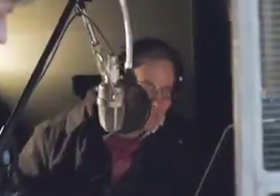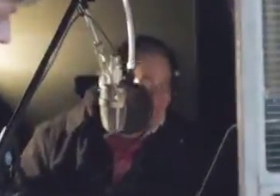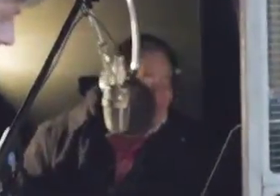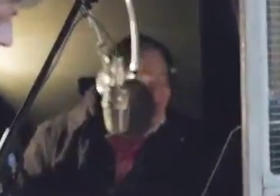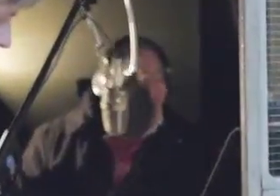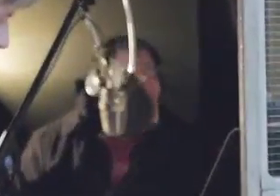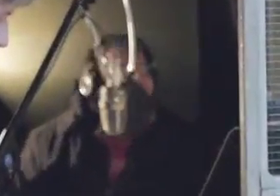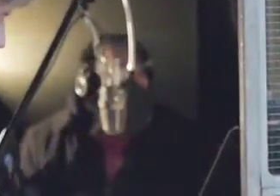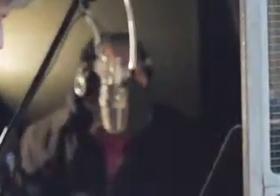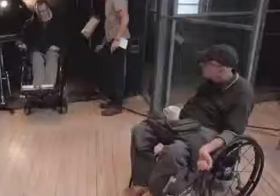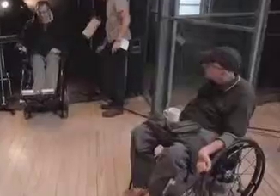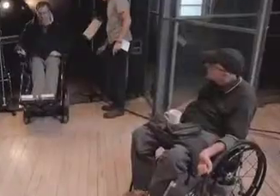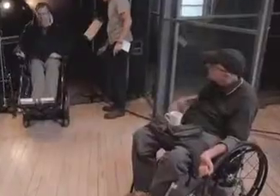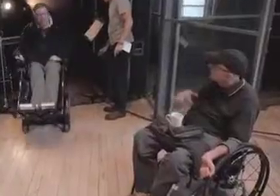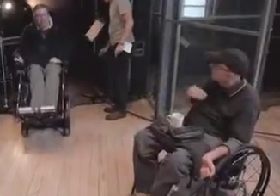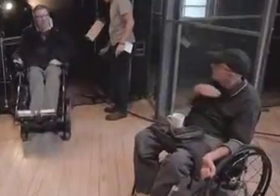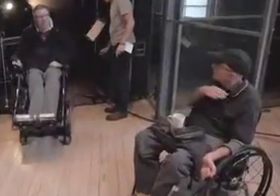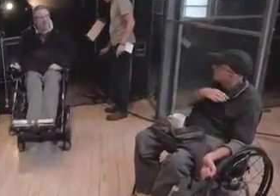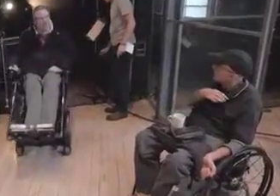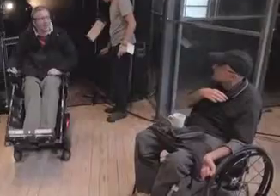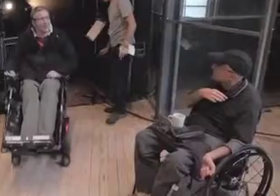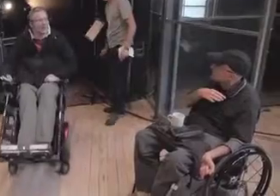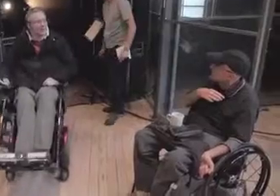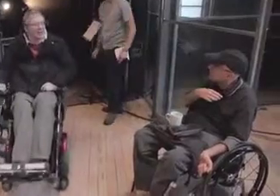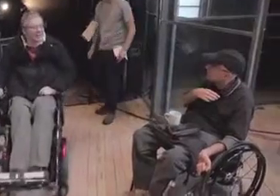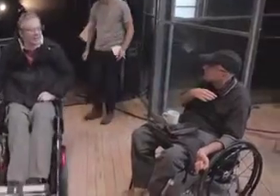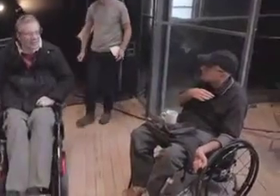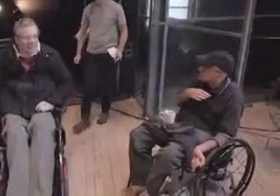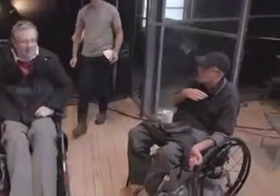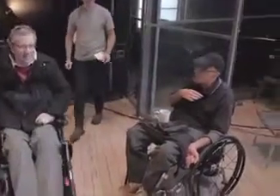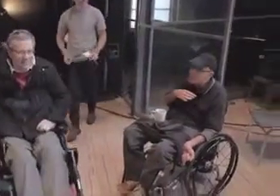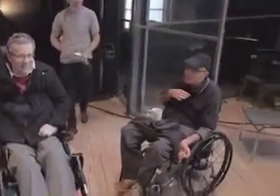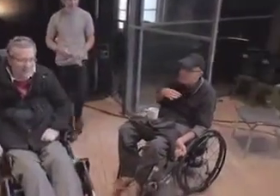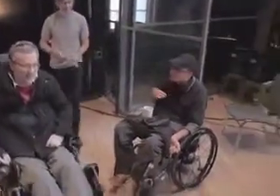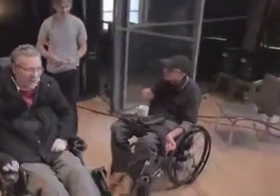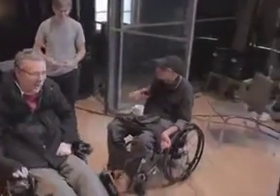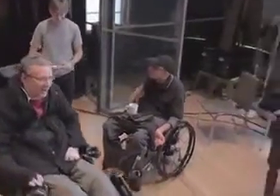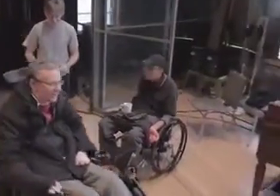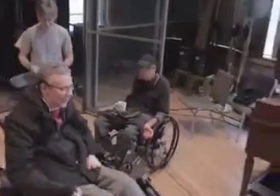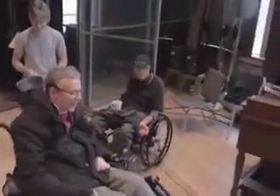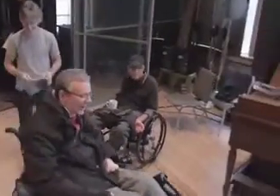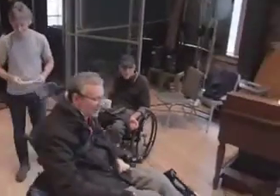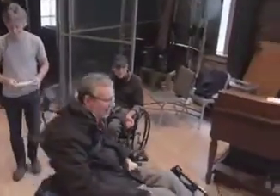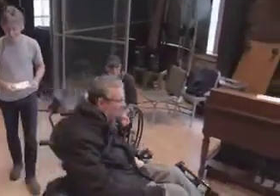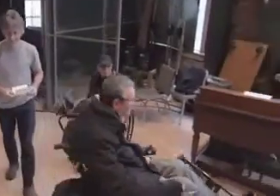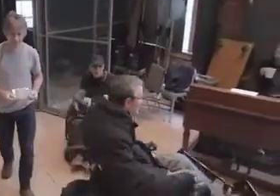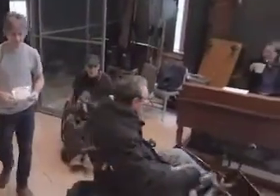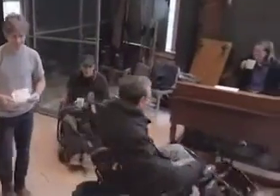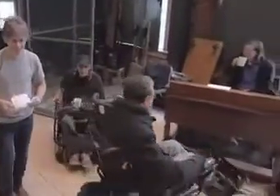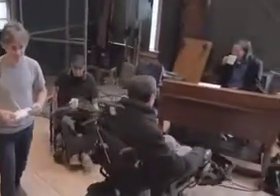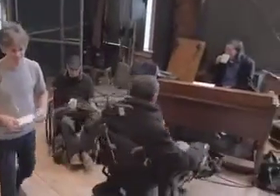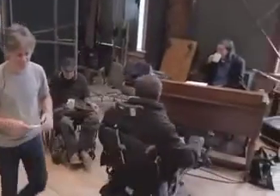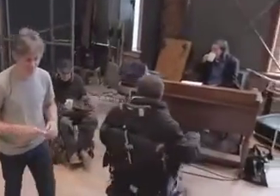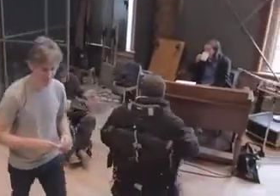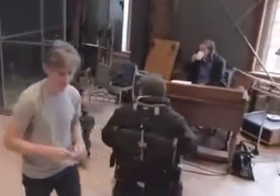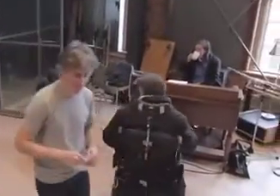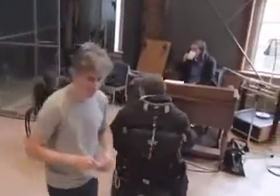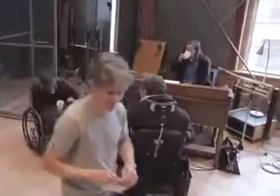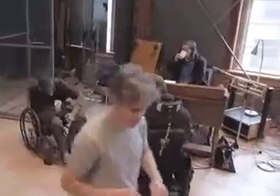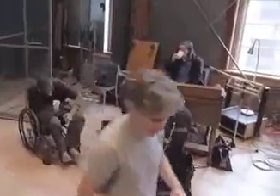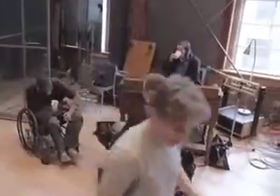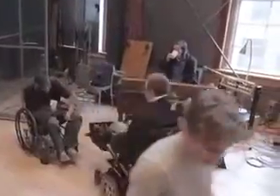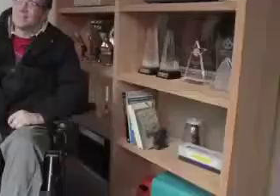to my injury, I sat around for the next 2 or 3 years after this wheelchair thing, wondering what I was doing, where I was going,